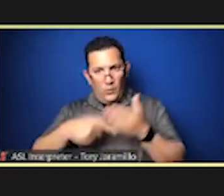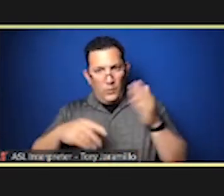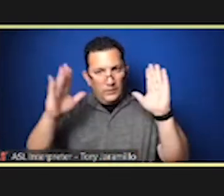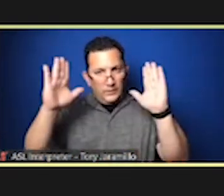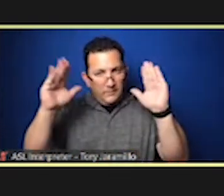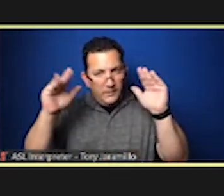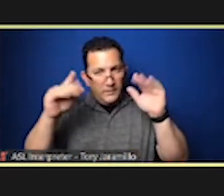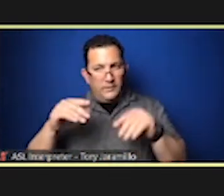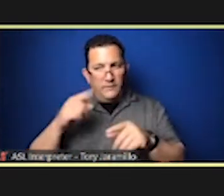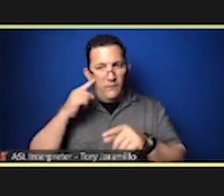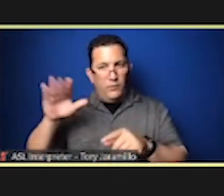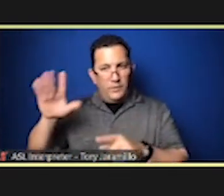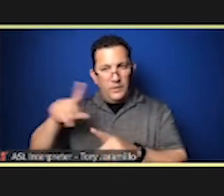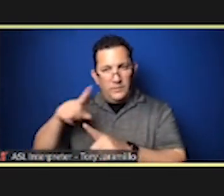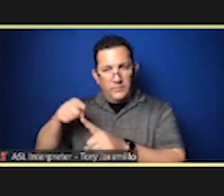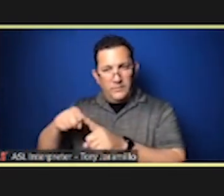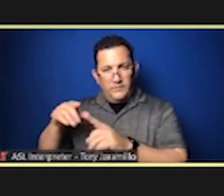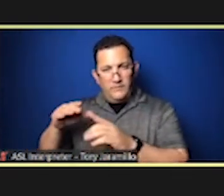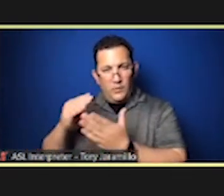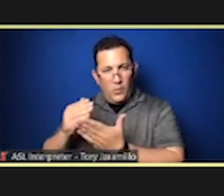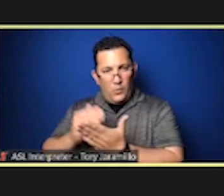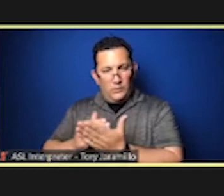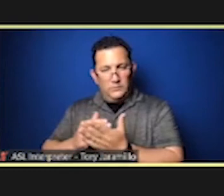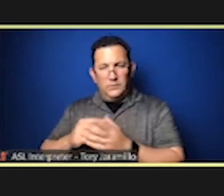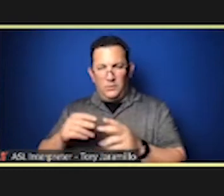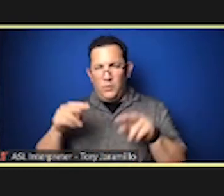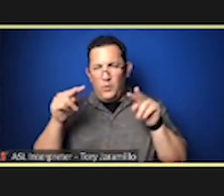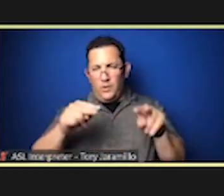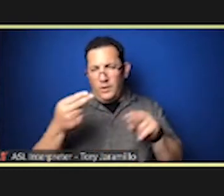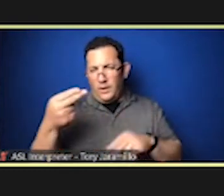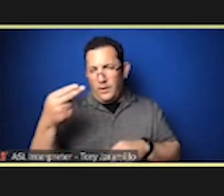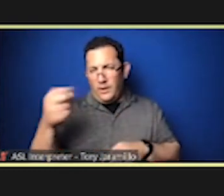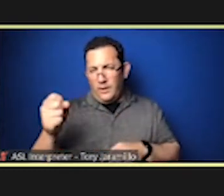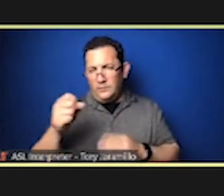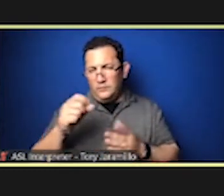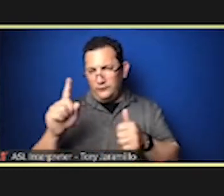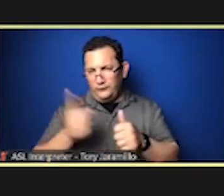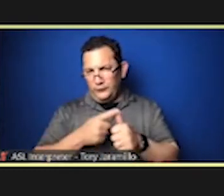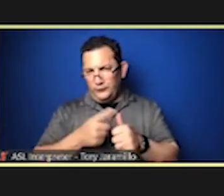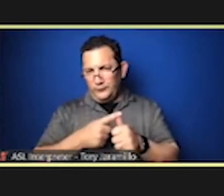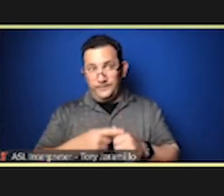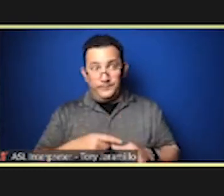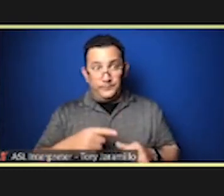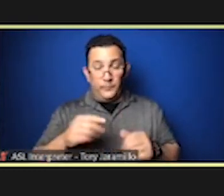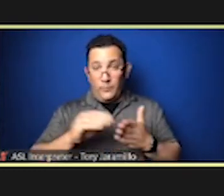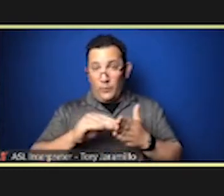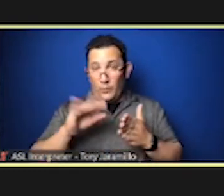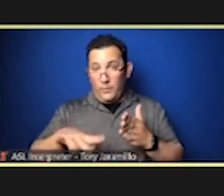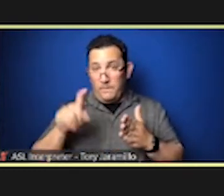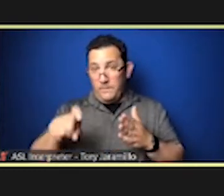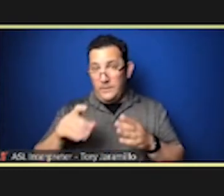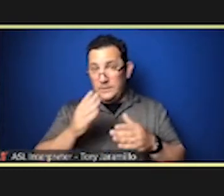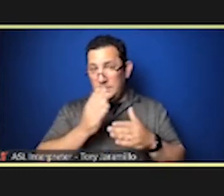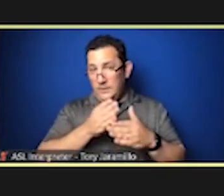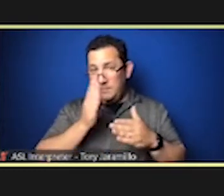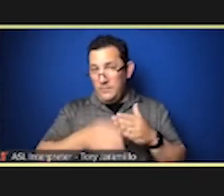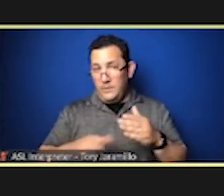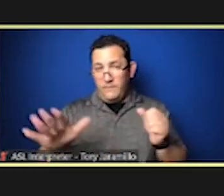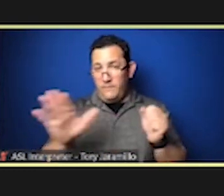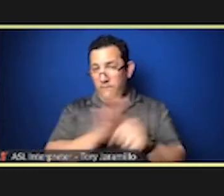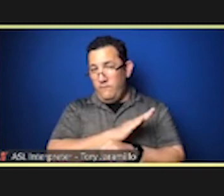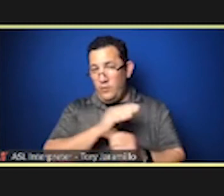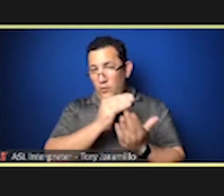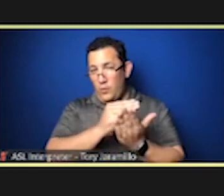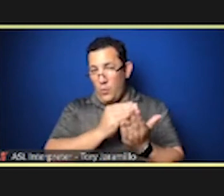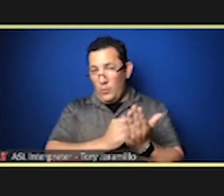course. Let's look at high schools first. Students must complete full course with